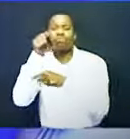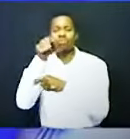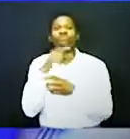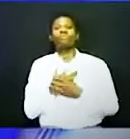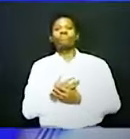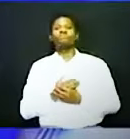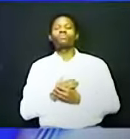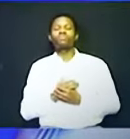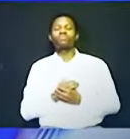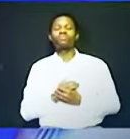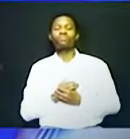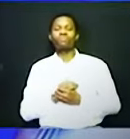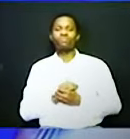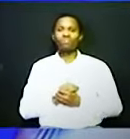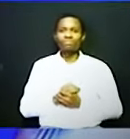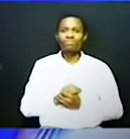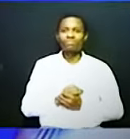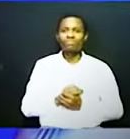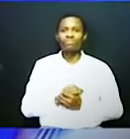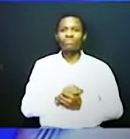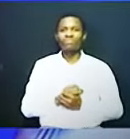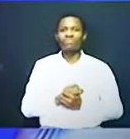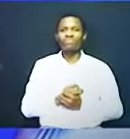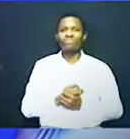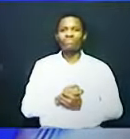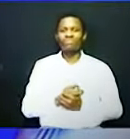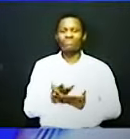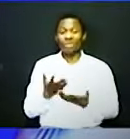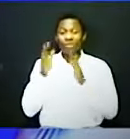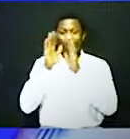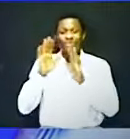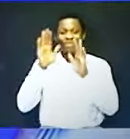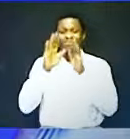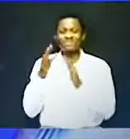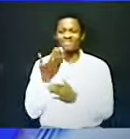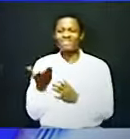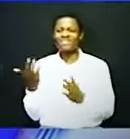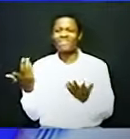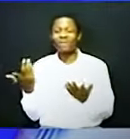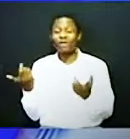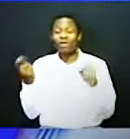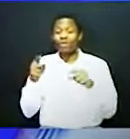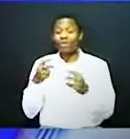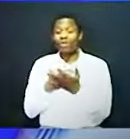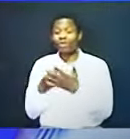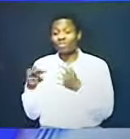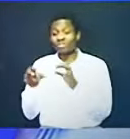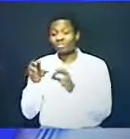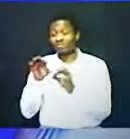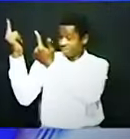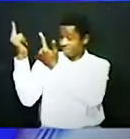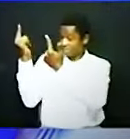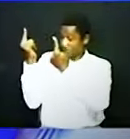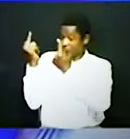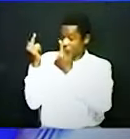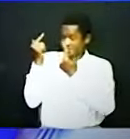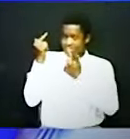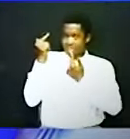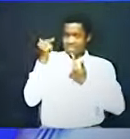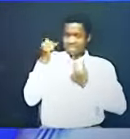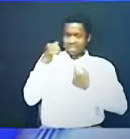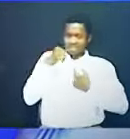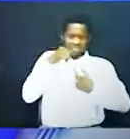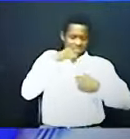See, and the wonderful thing is that when the Spirit was coming to us, he came with